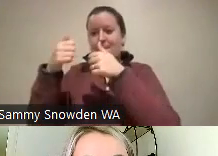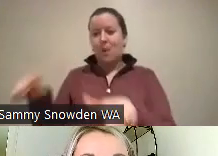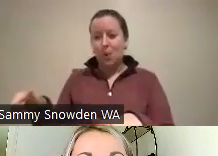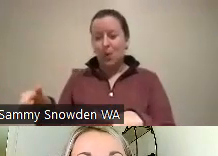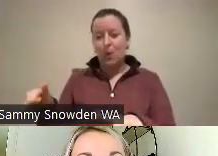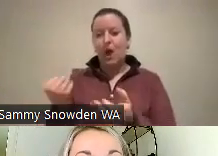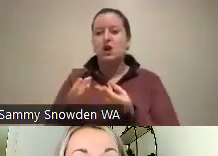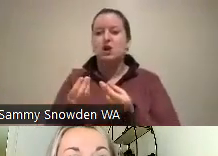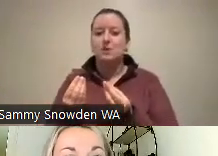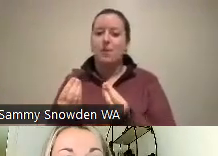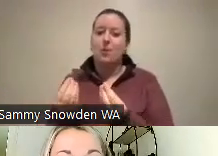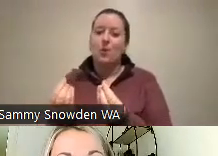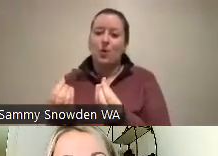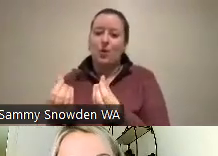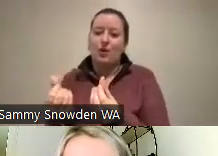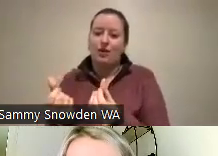can use it.